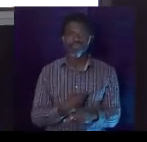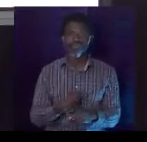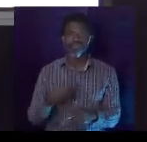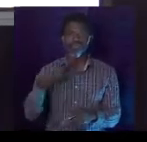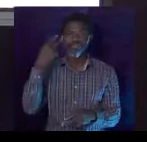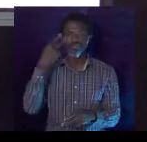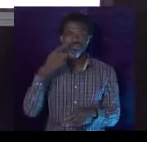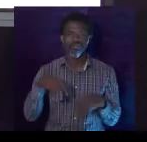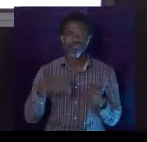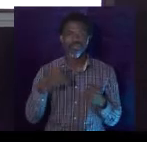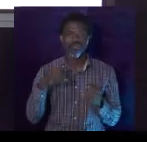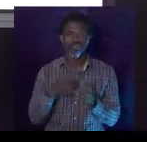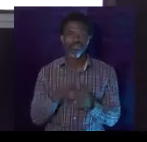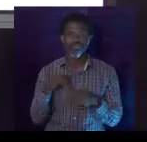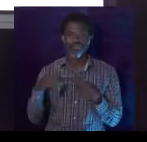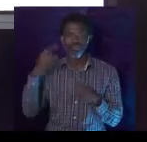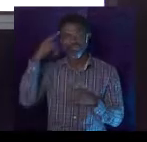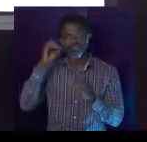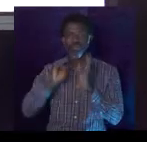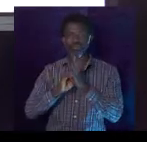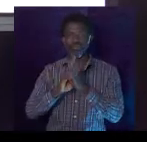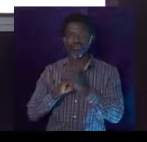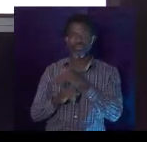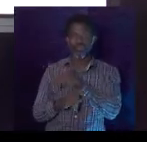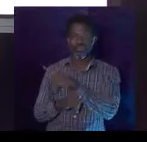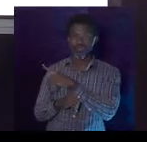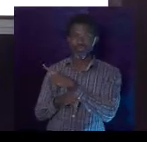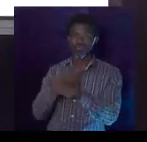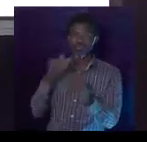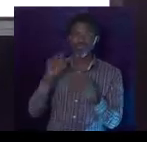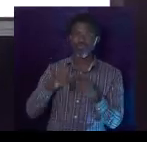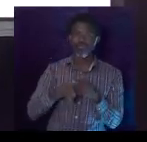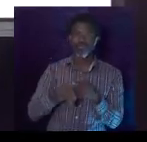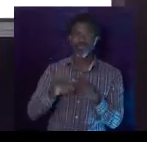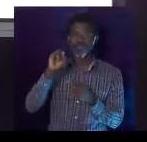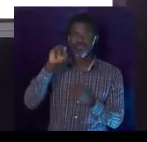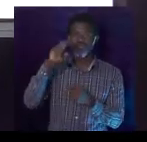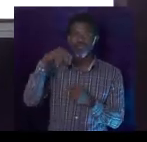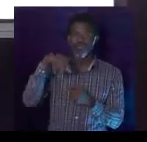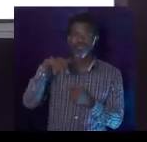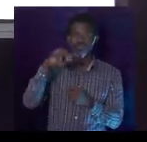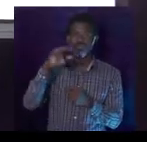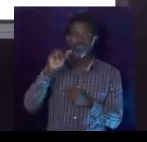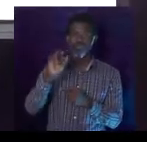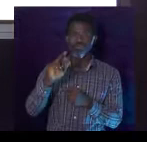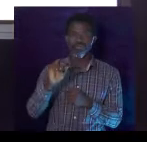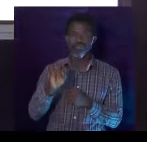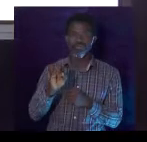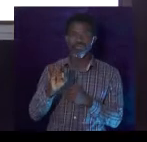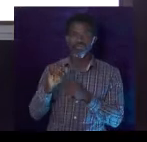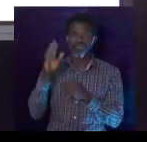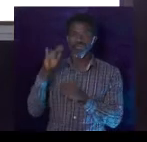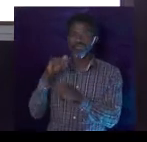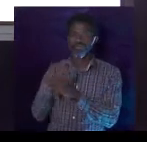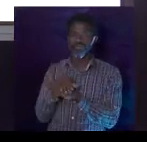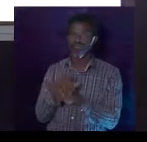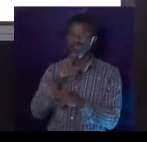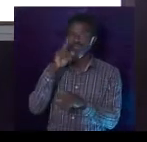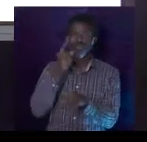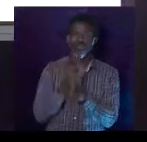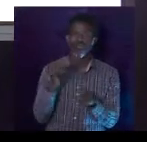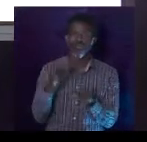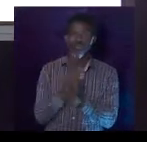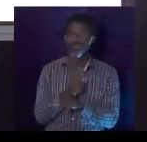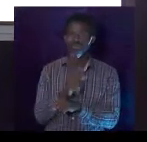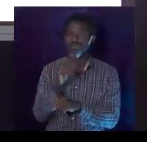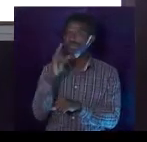it goes. Let's say, for instance, we want to square 15, that is 15 times 15. And 15 is a number that ends with 5.